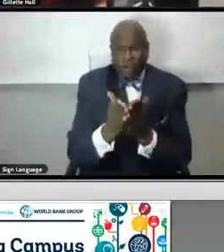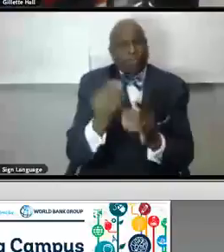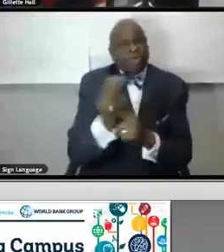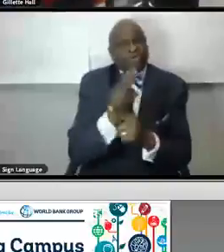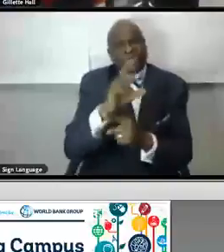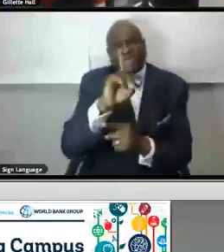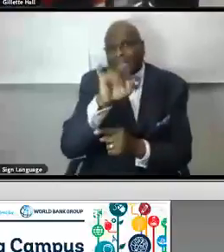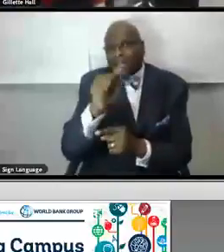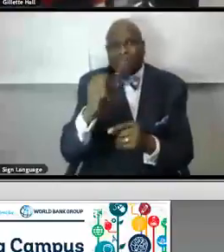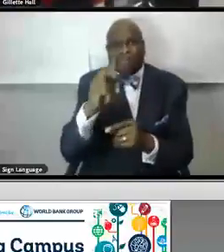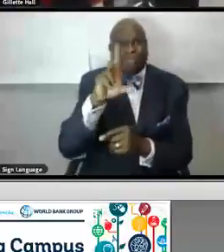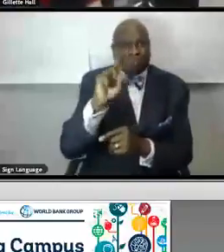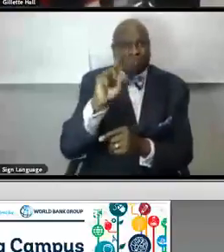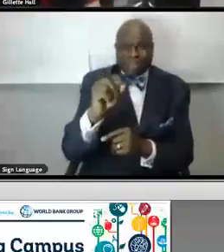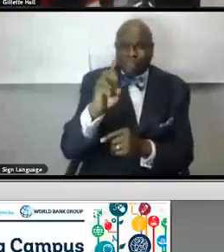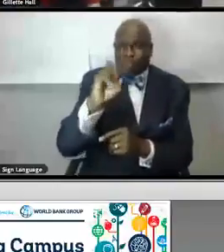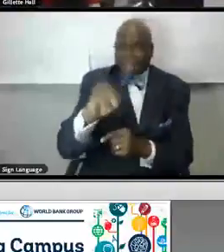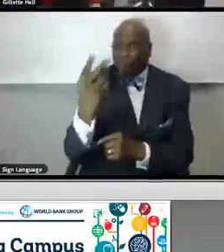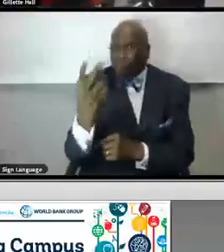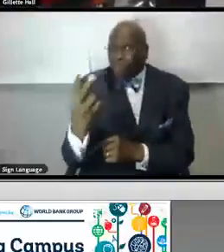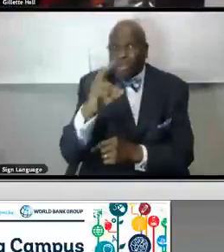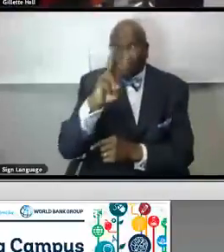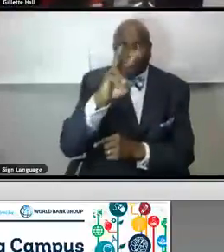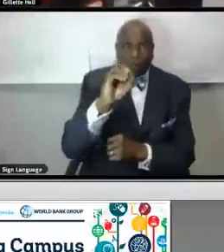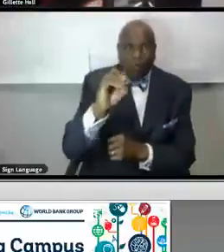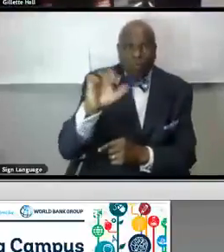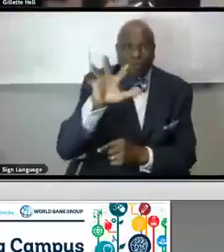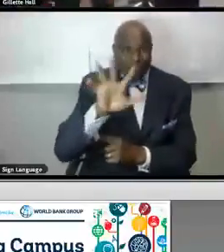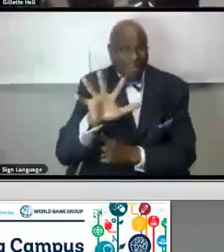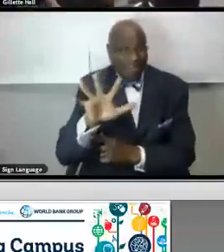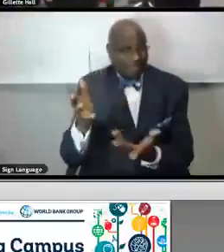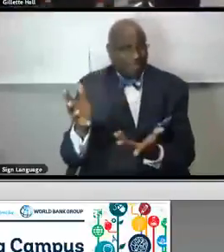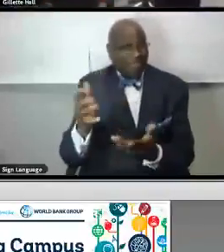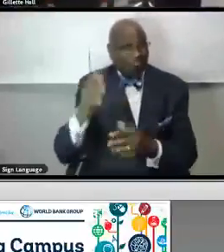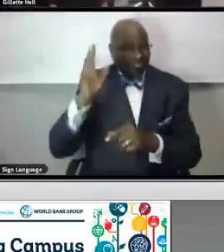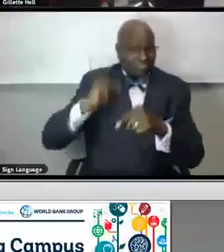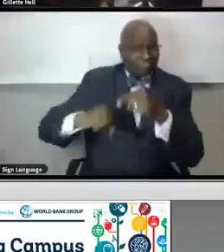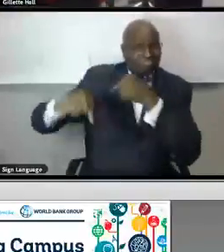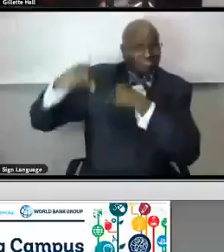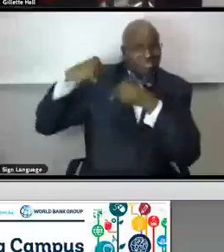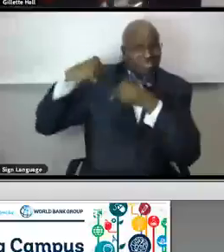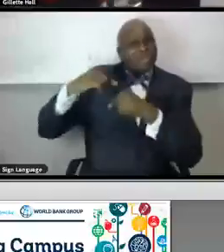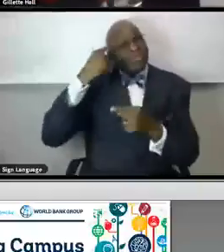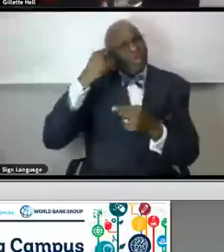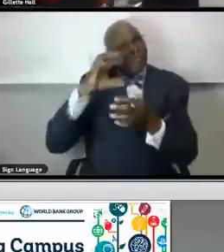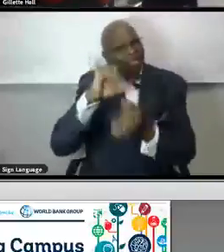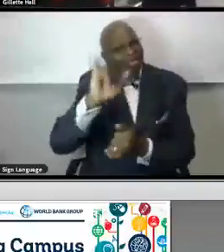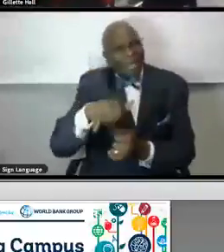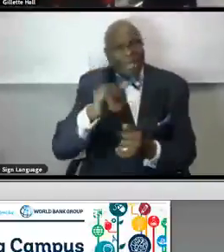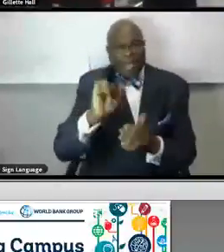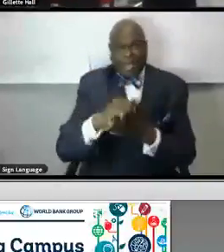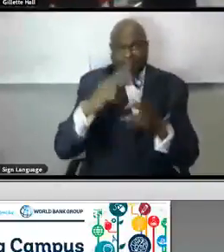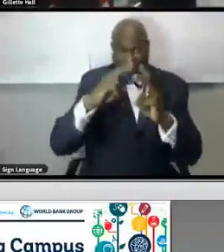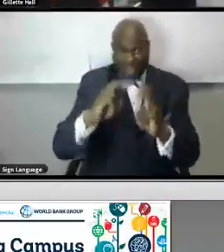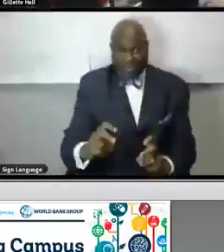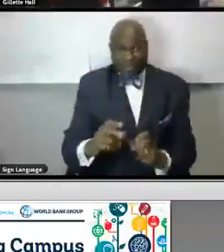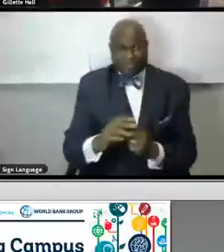data from 2002 and 2005. Yeah. Your thoughts on that and on analysis?